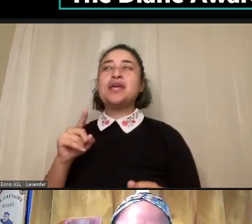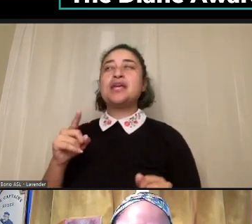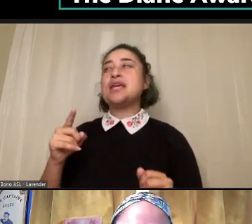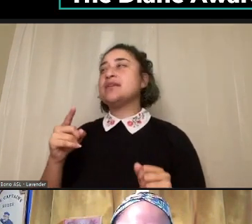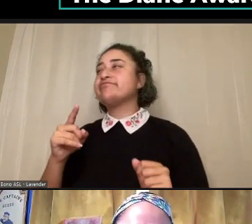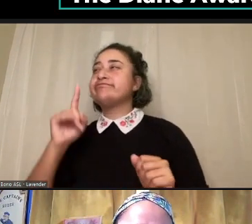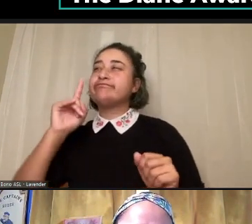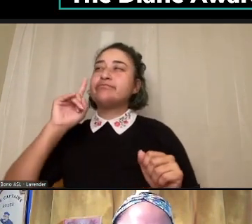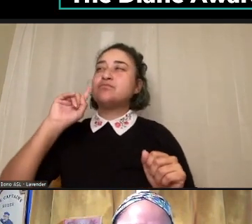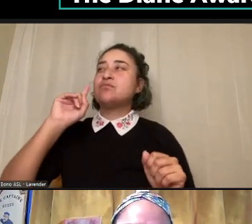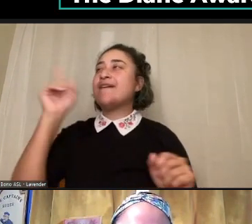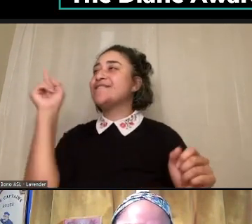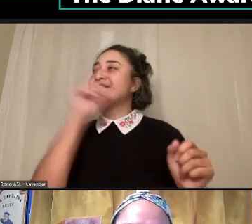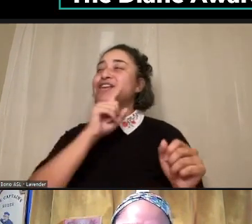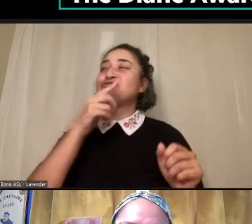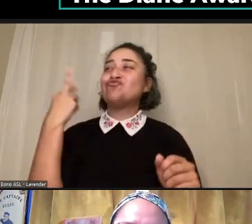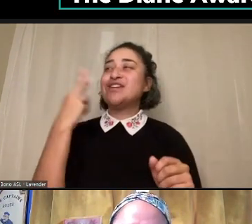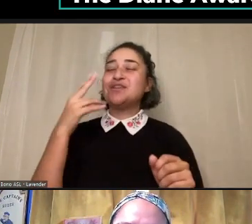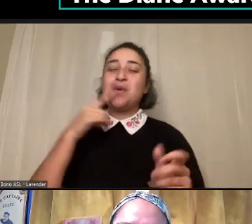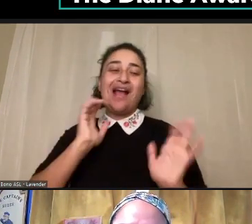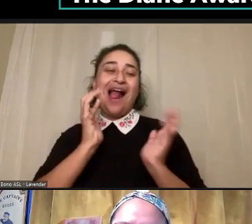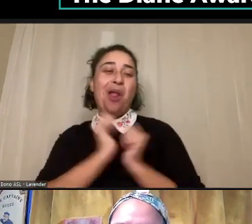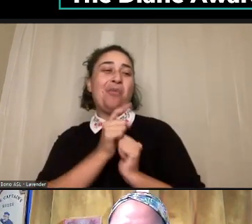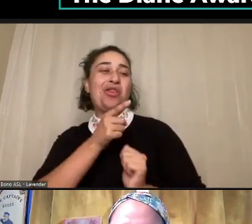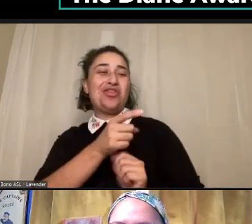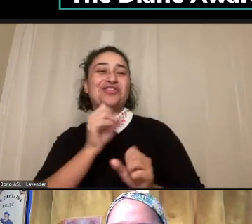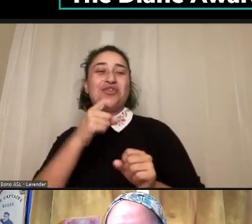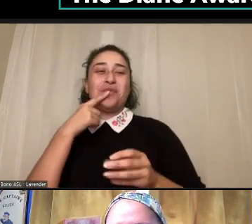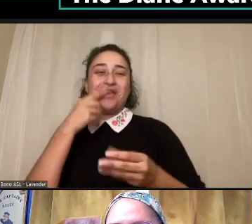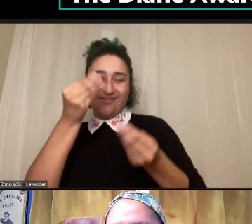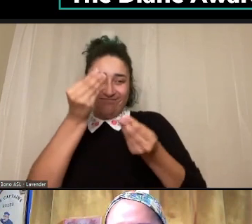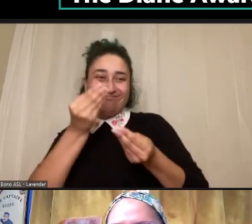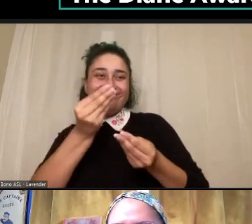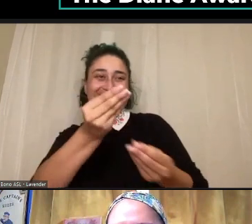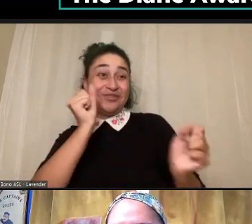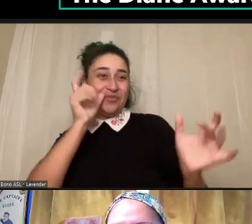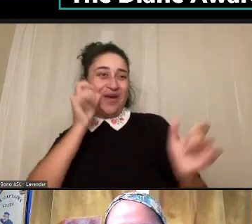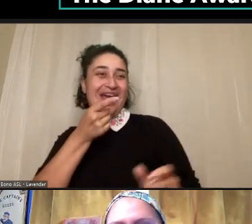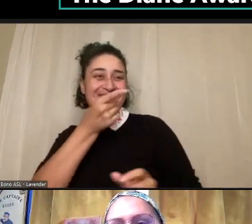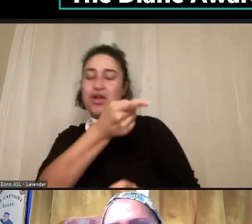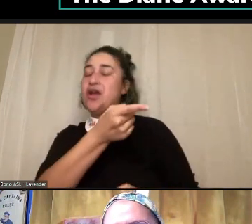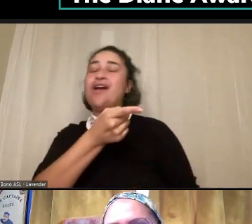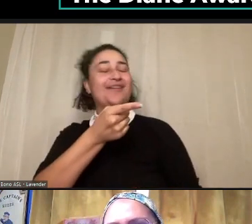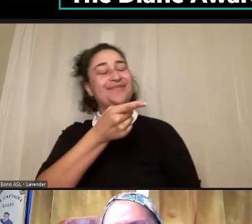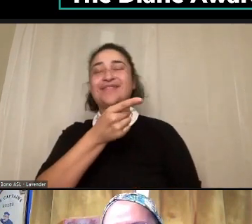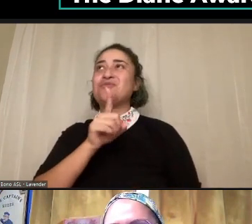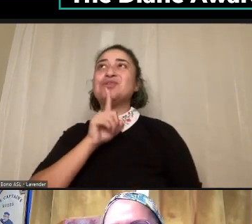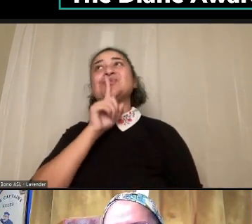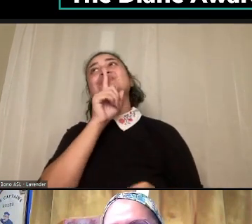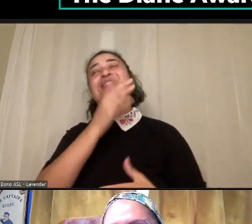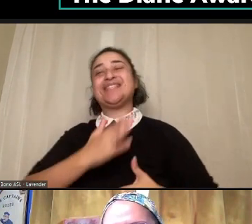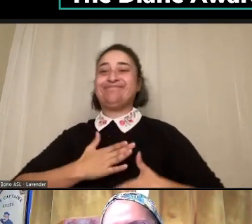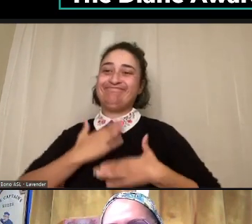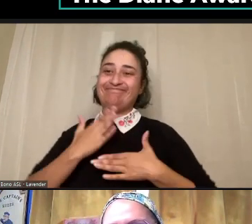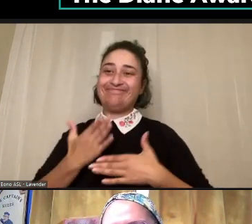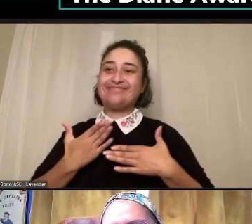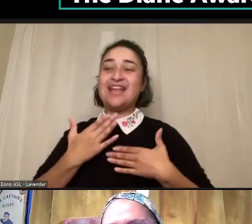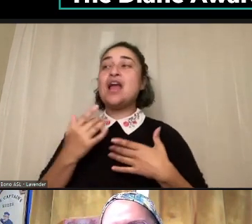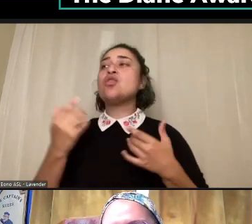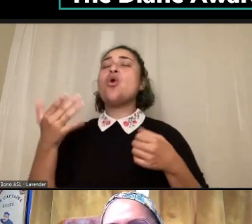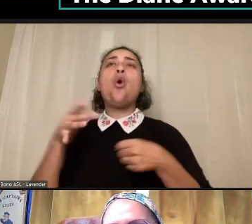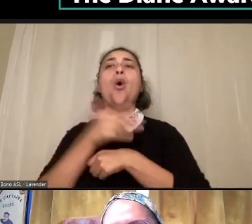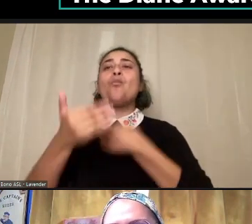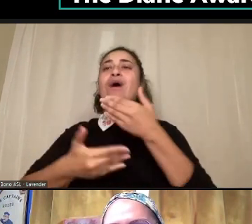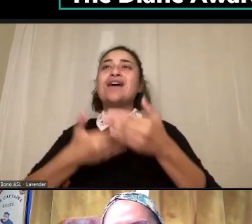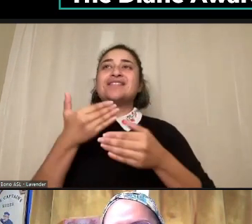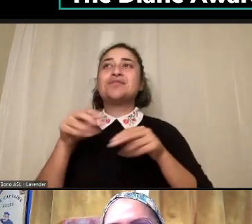her so we could surprise her with the information. But it was so joyful. And in fact, this whole process of being on the selection committee has